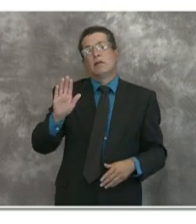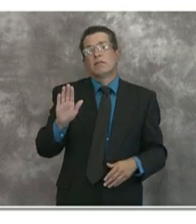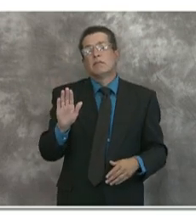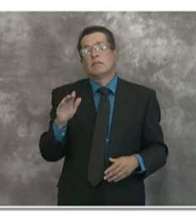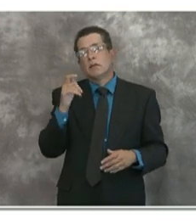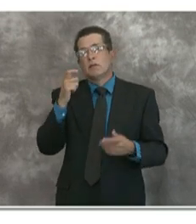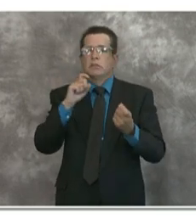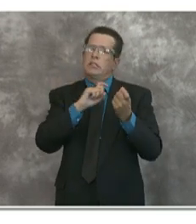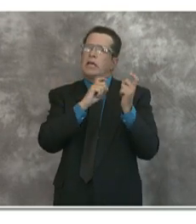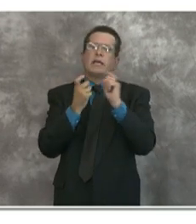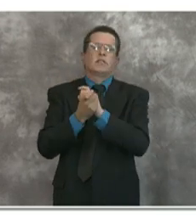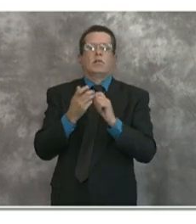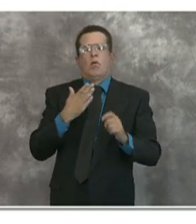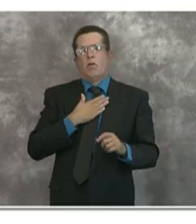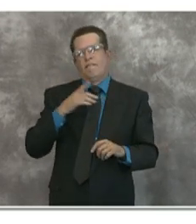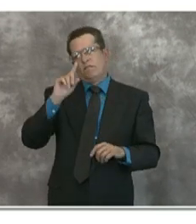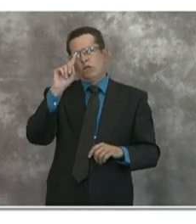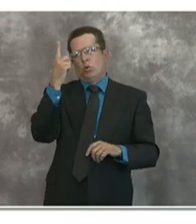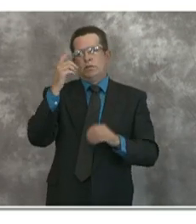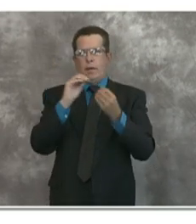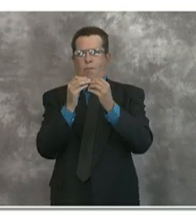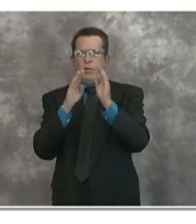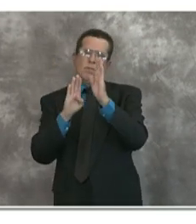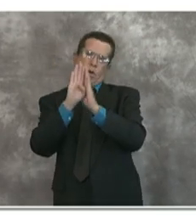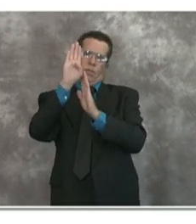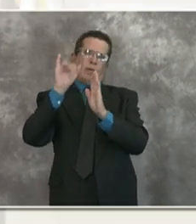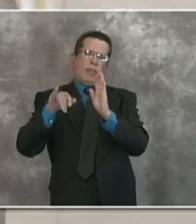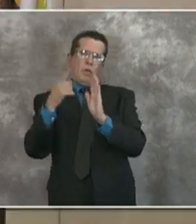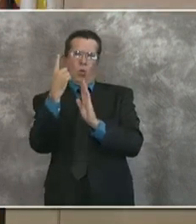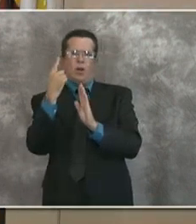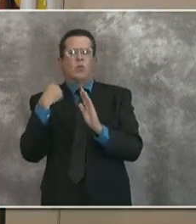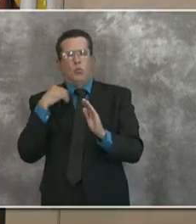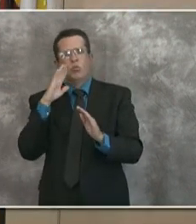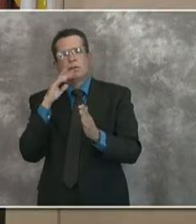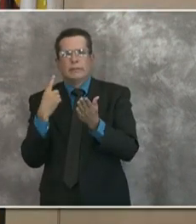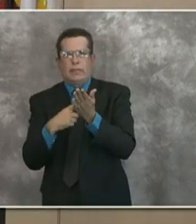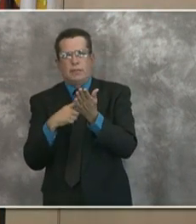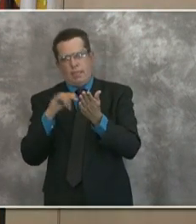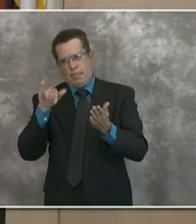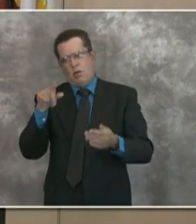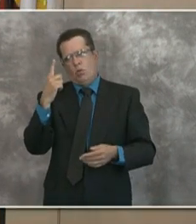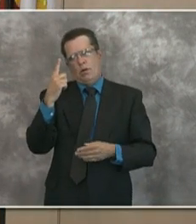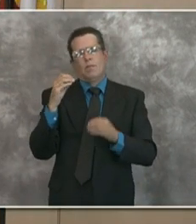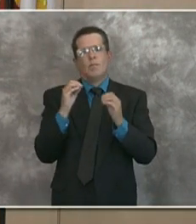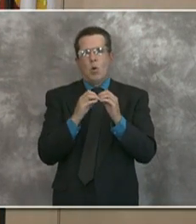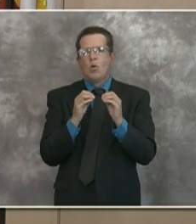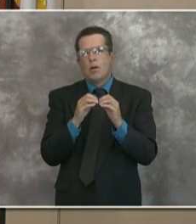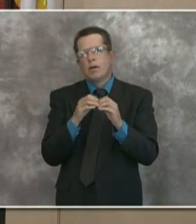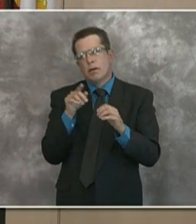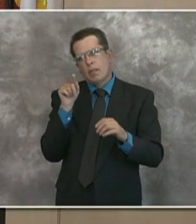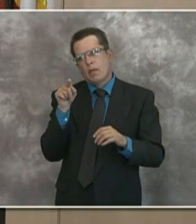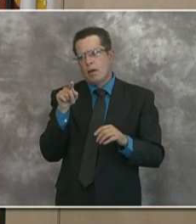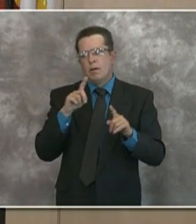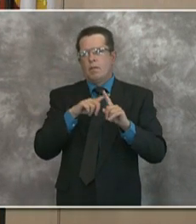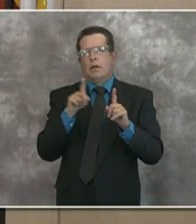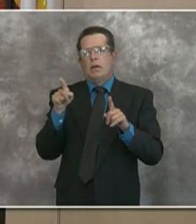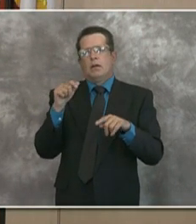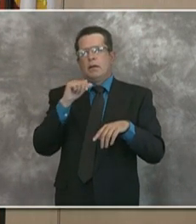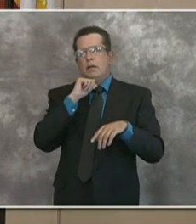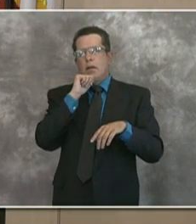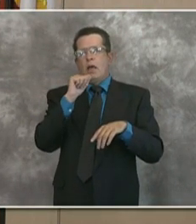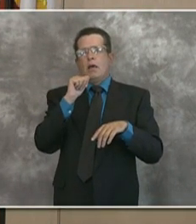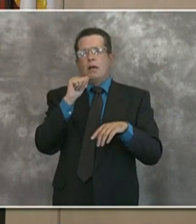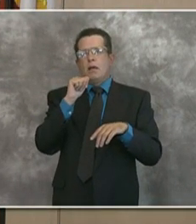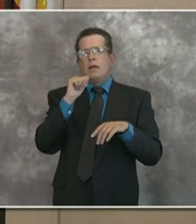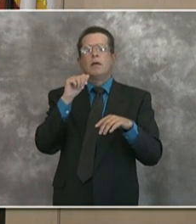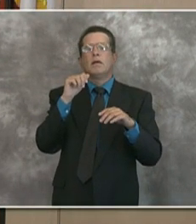thrown off our first metric, and we will talk about that, but this is not alarm the trigger, if